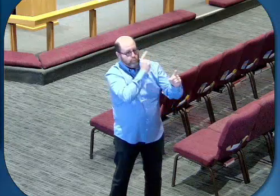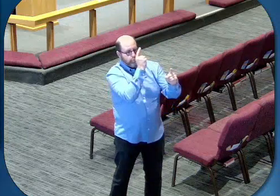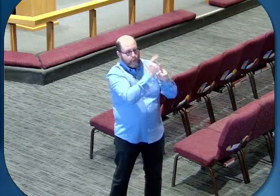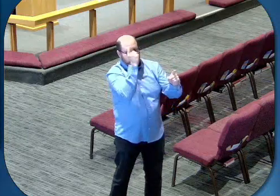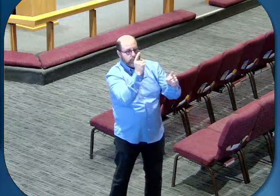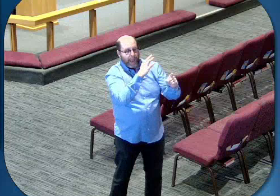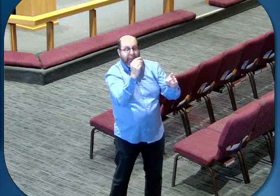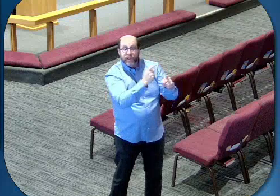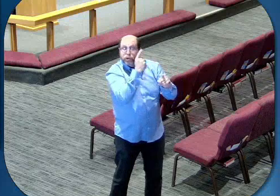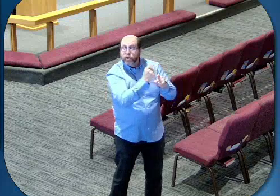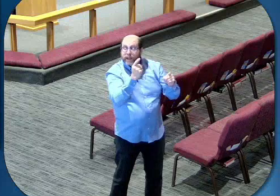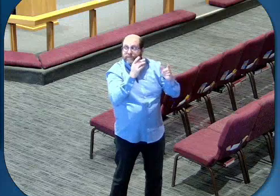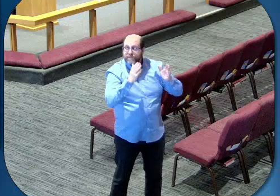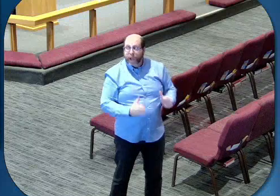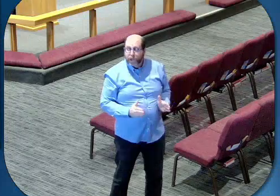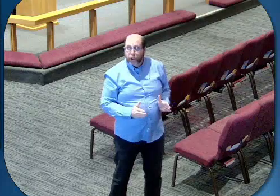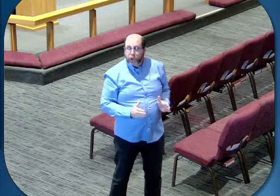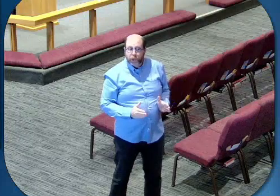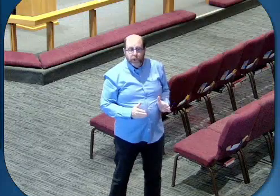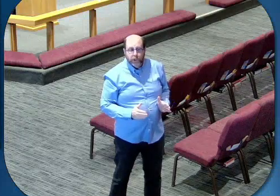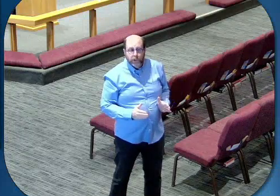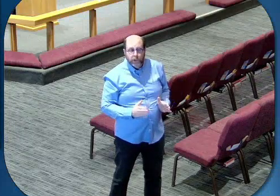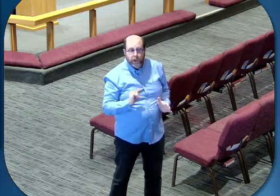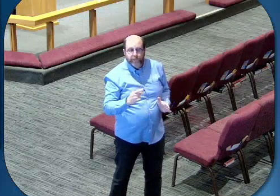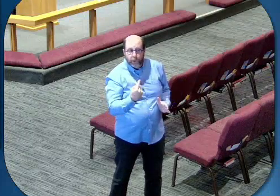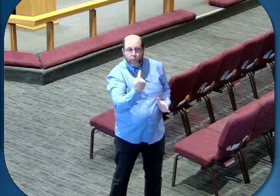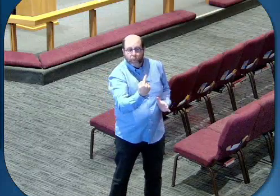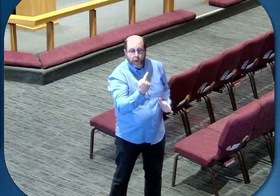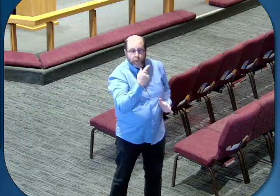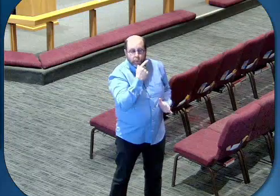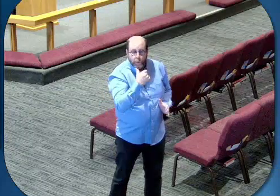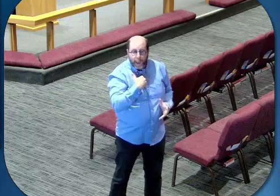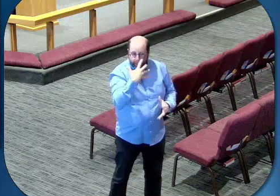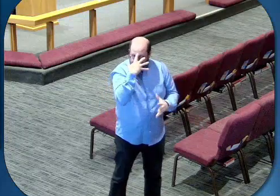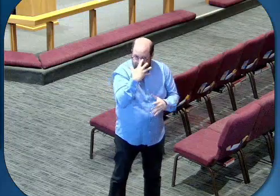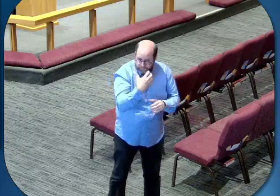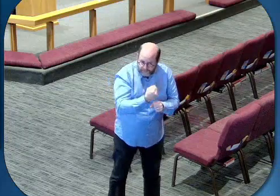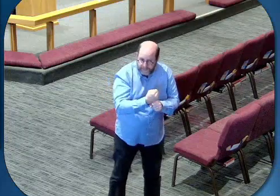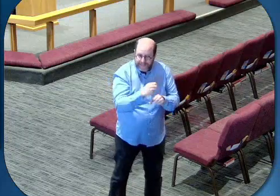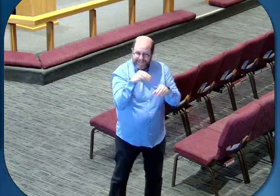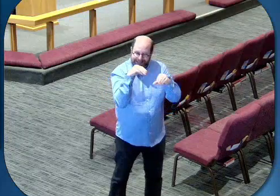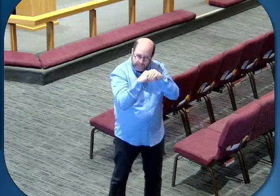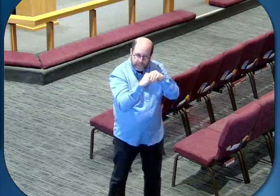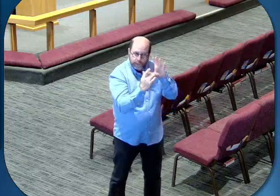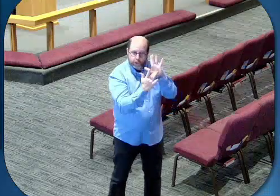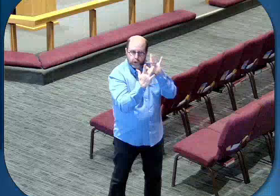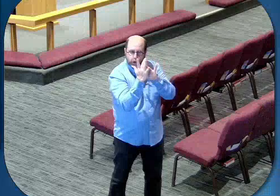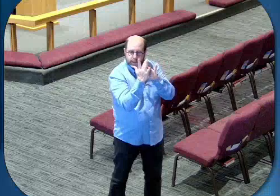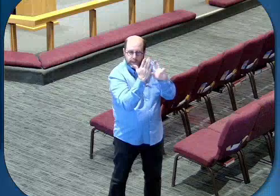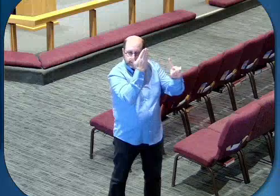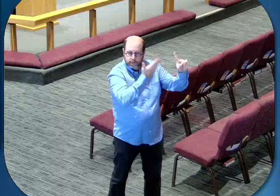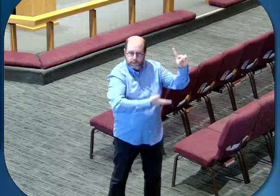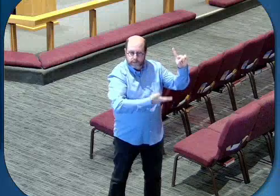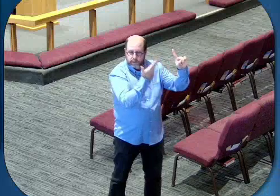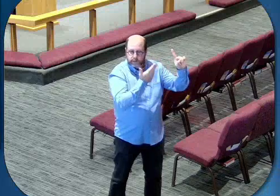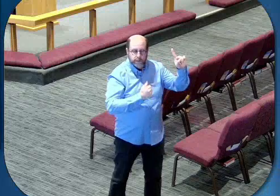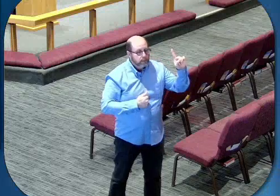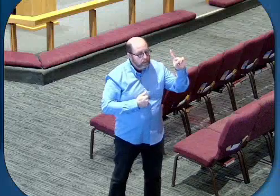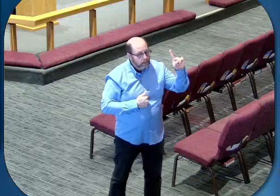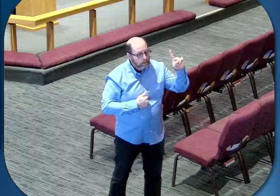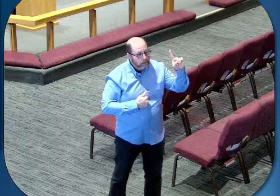the justifier of the one who has faith in Jesus. Then